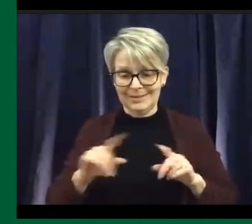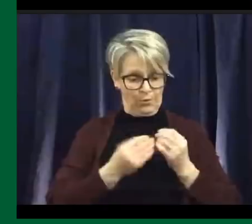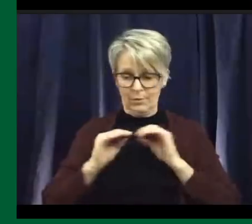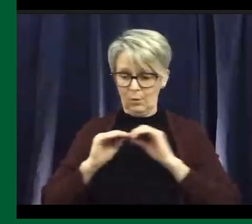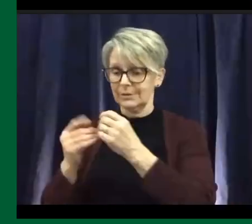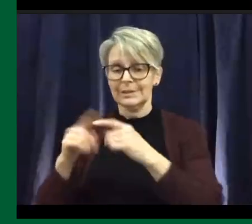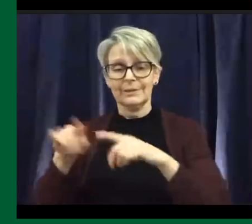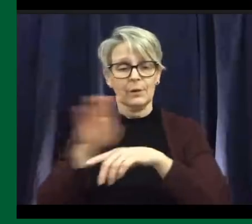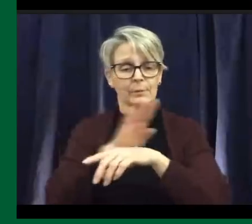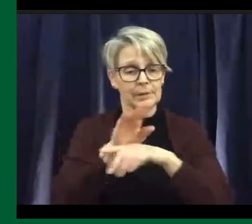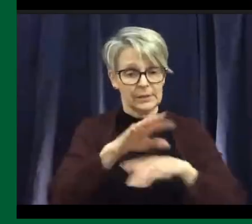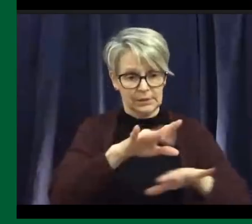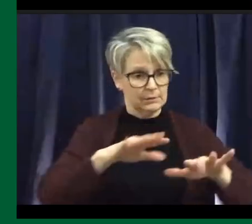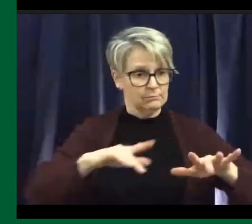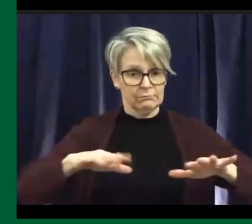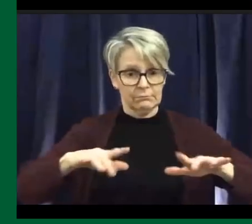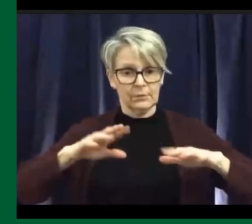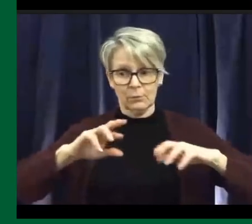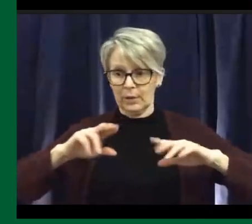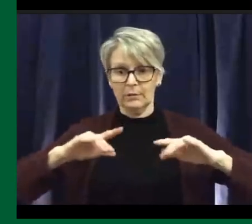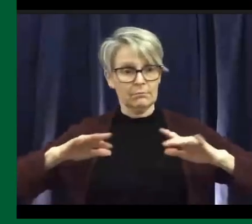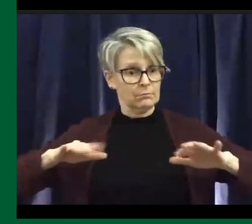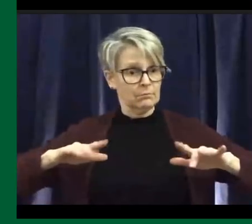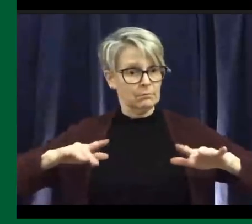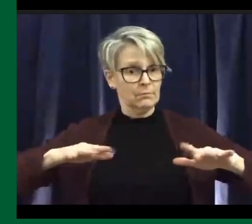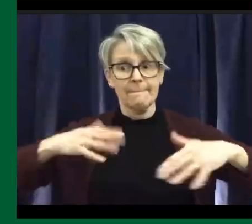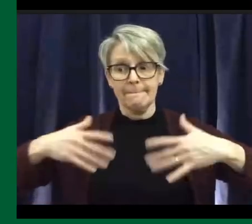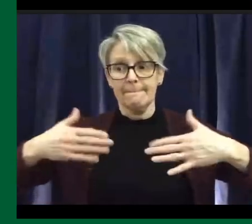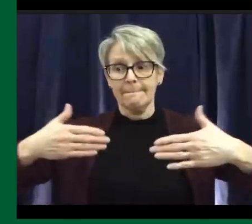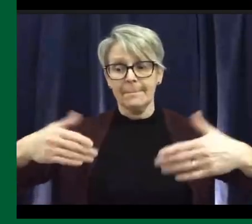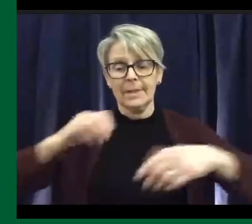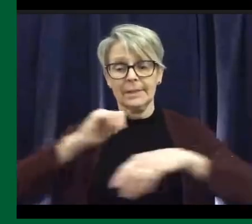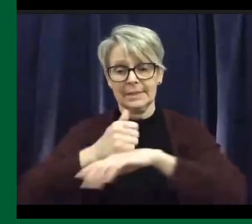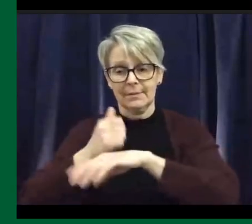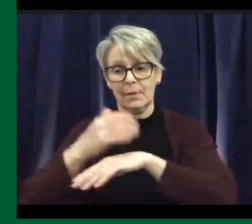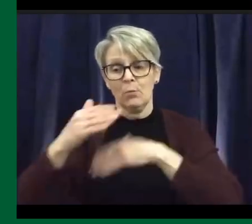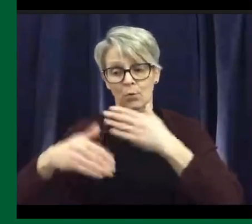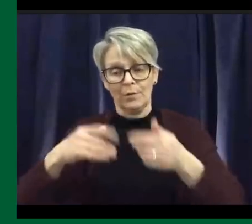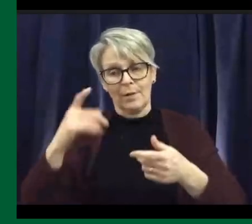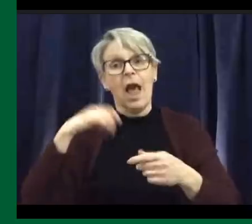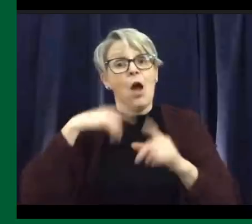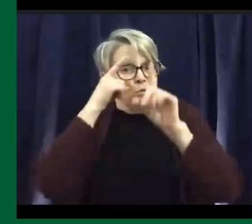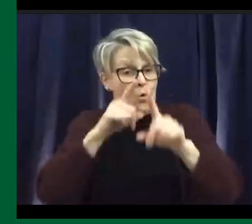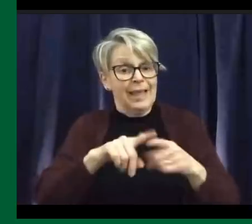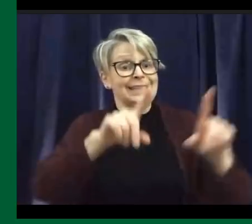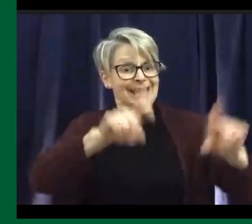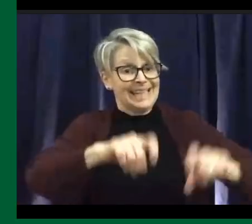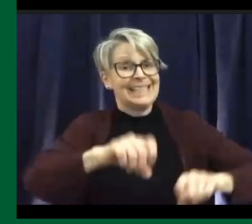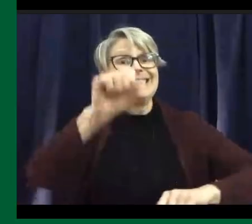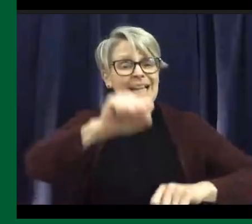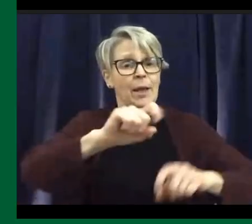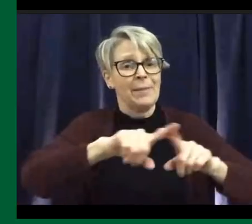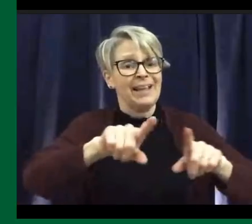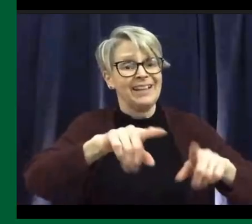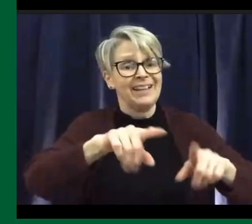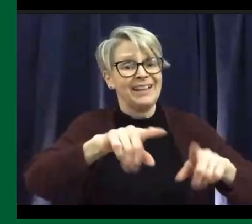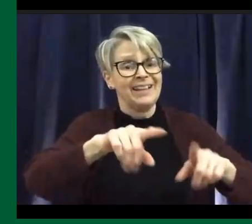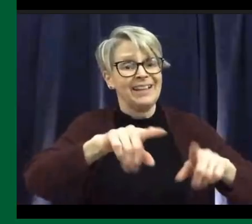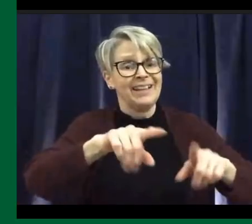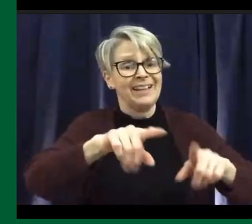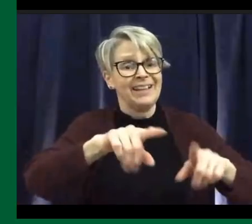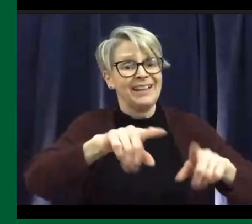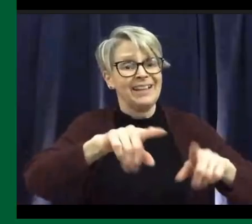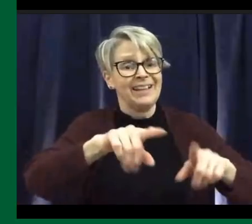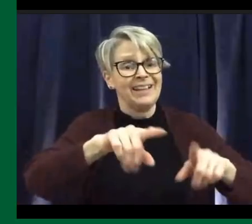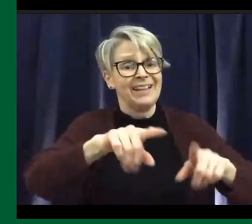as well as ensuring that we put a process in place so that the data can come back, so that the testing is actually being useful